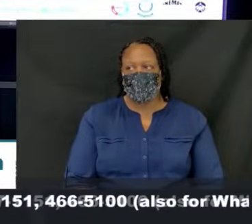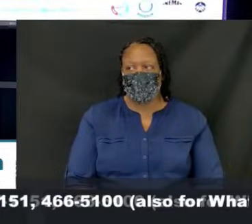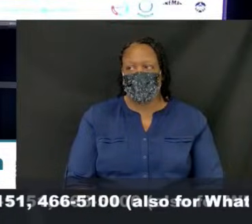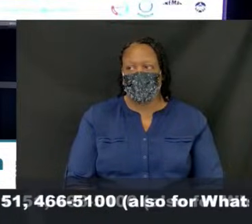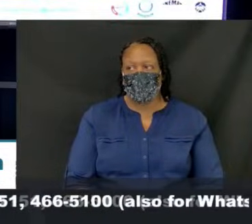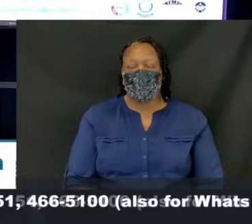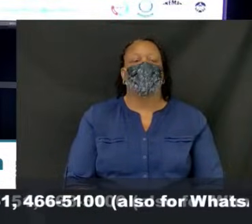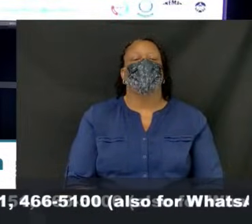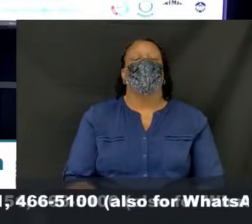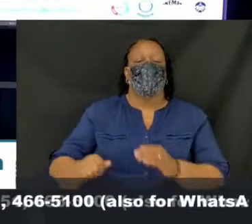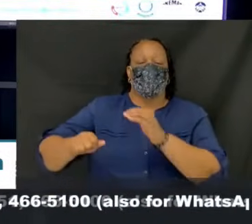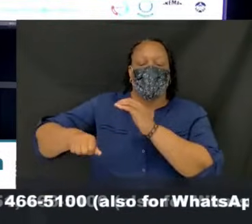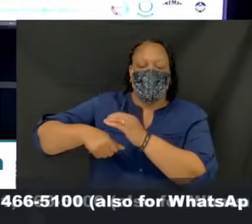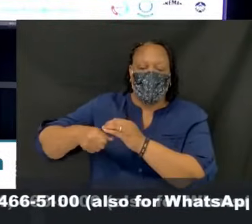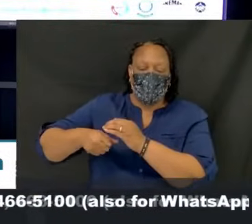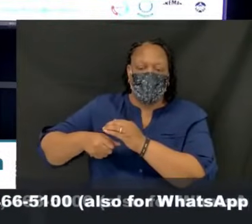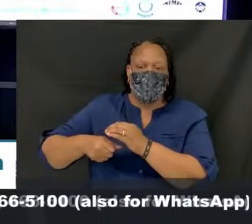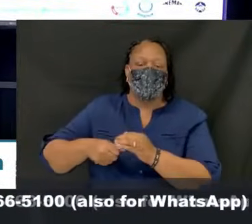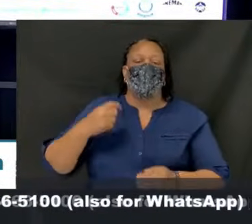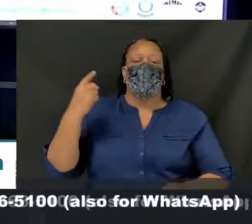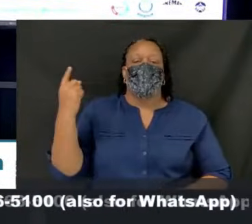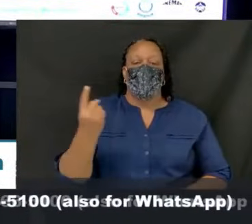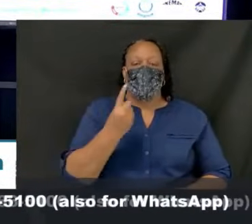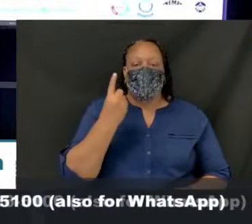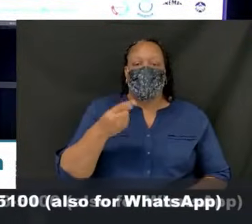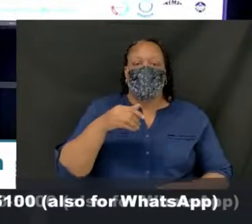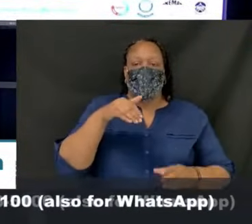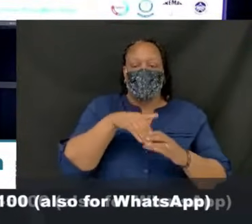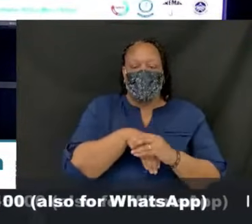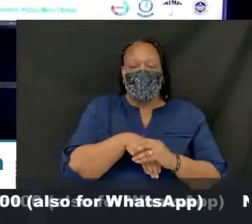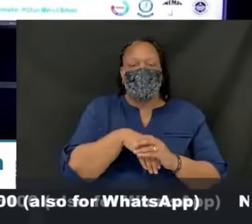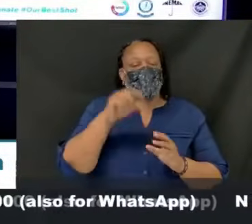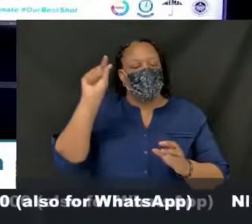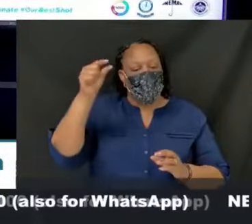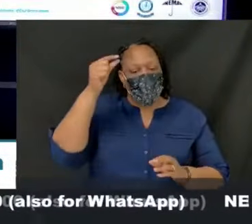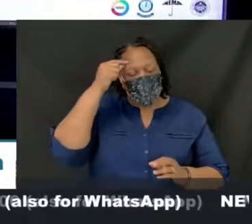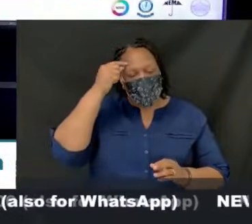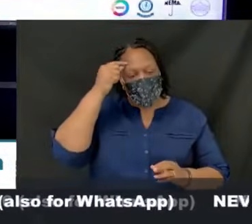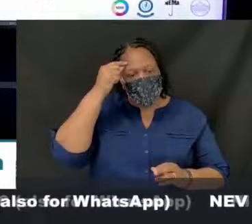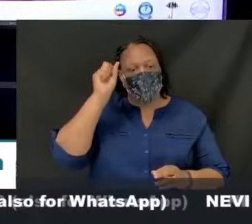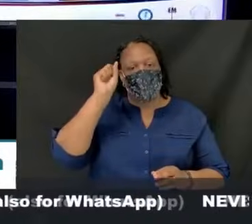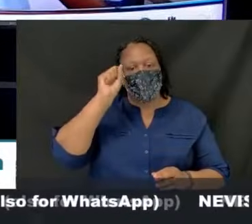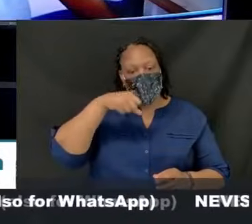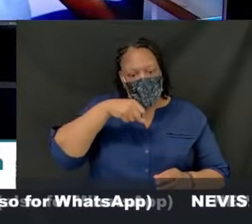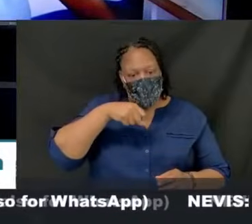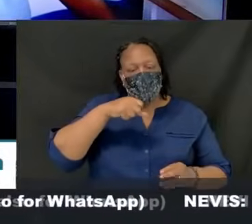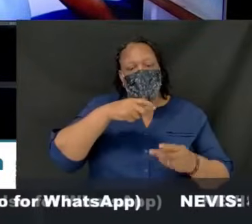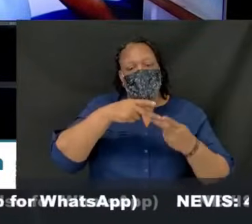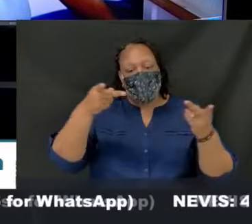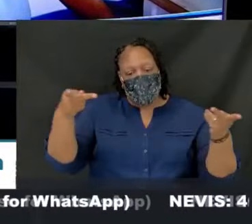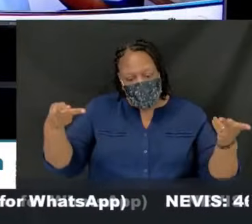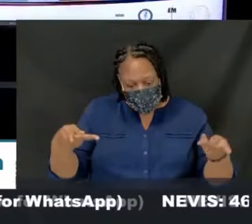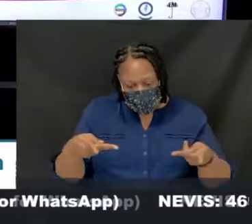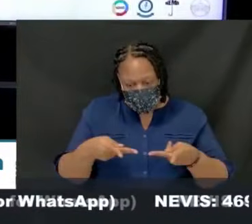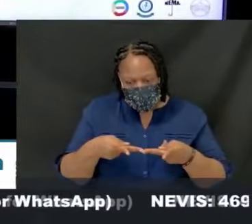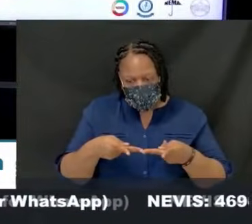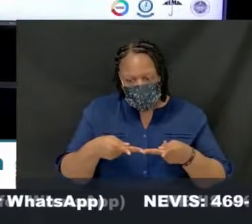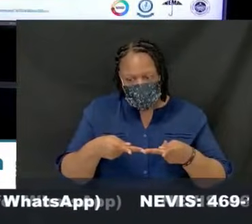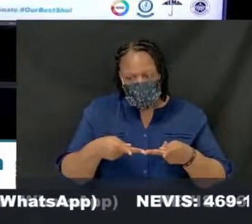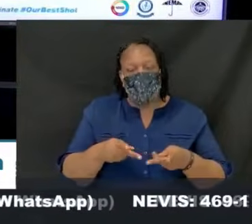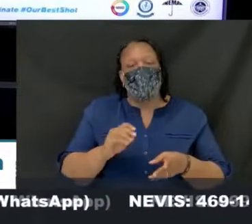government-approved COVID-19 facilities. Other than an approved facility, you'd have to be a